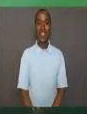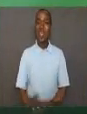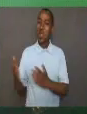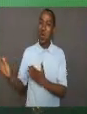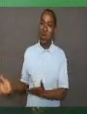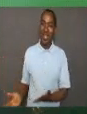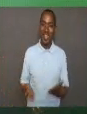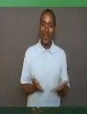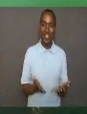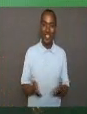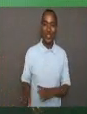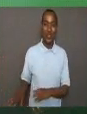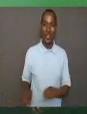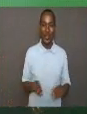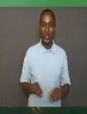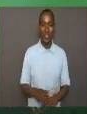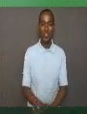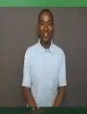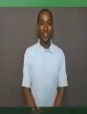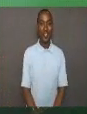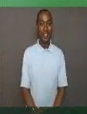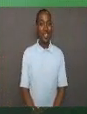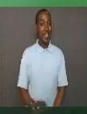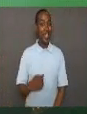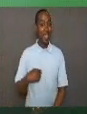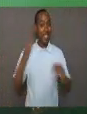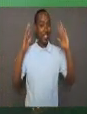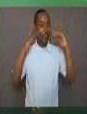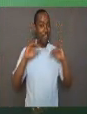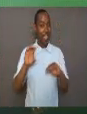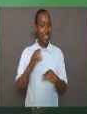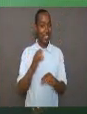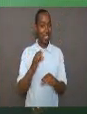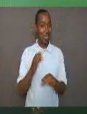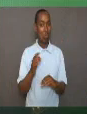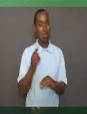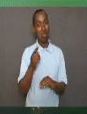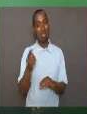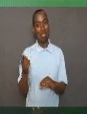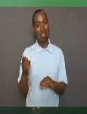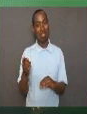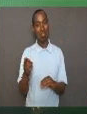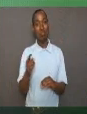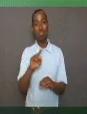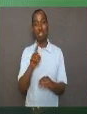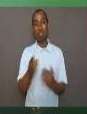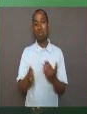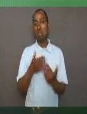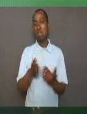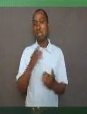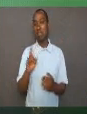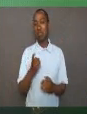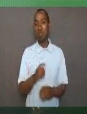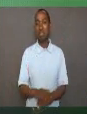Welcome back, students. I hope that was not too difficult for you.